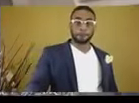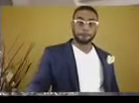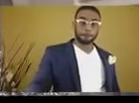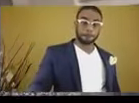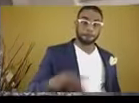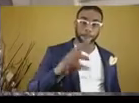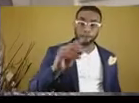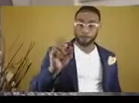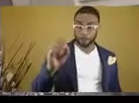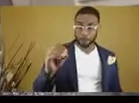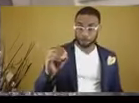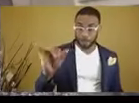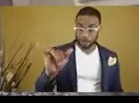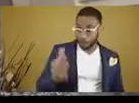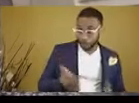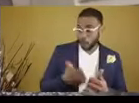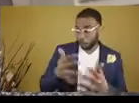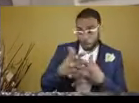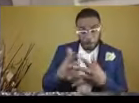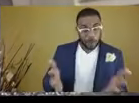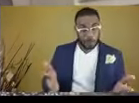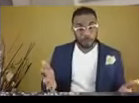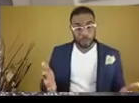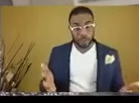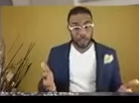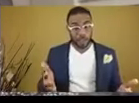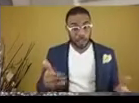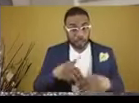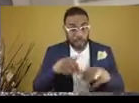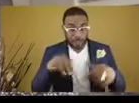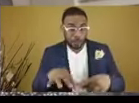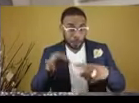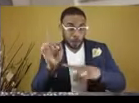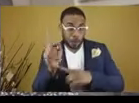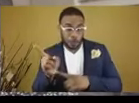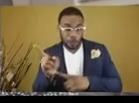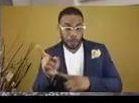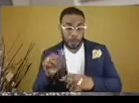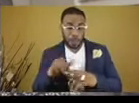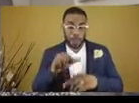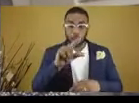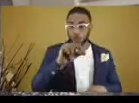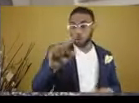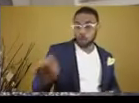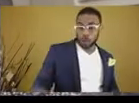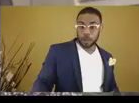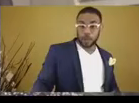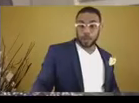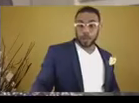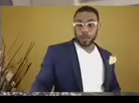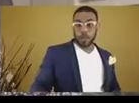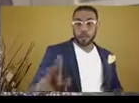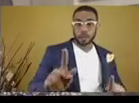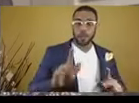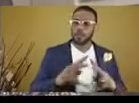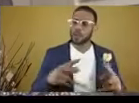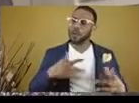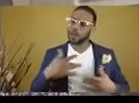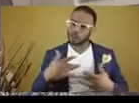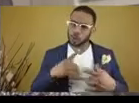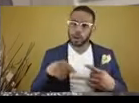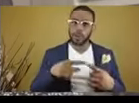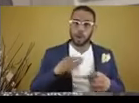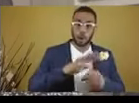So like most Americans, in this particular moment in 2020, people were very concerned about